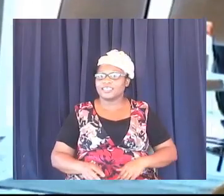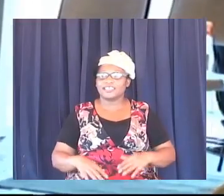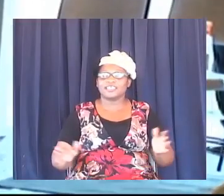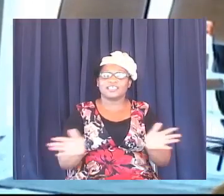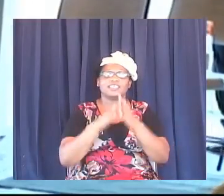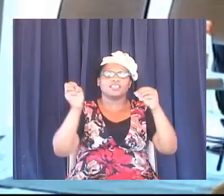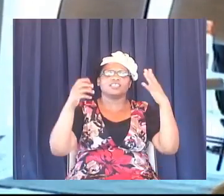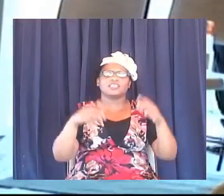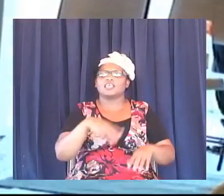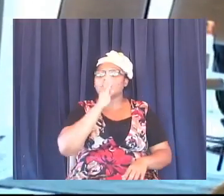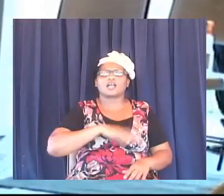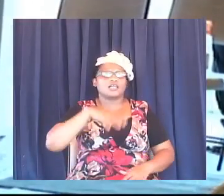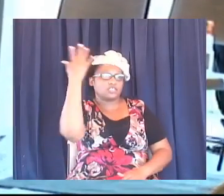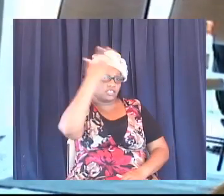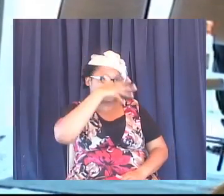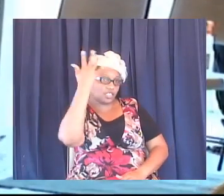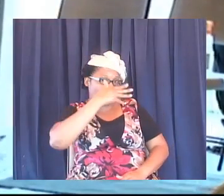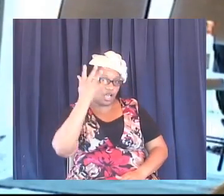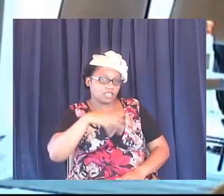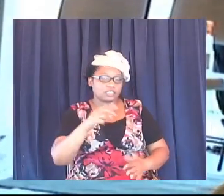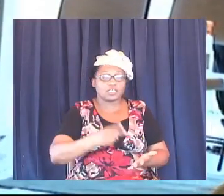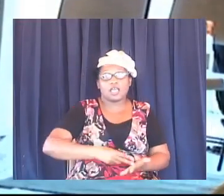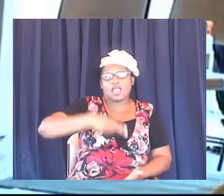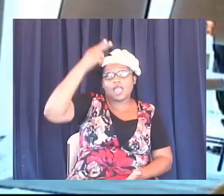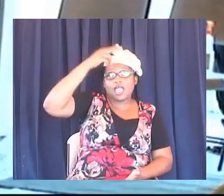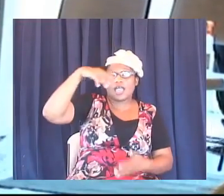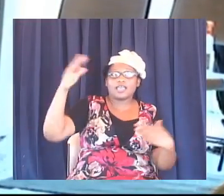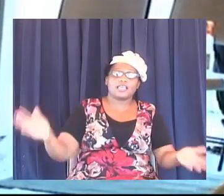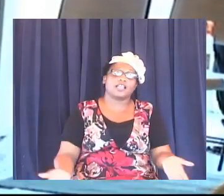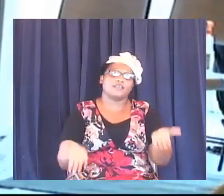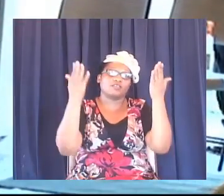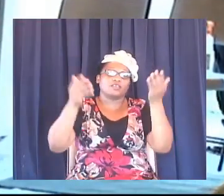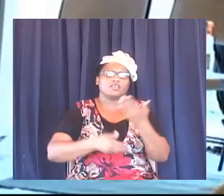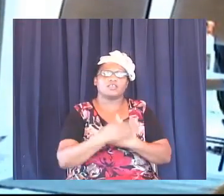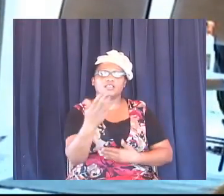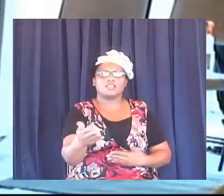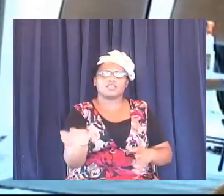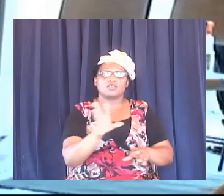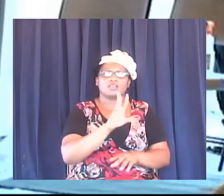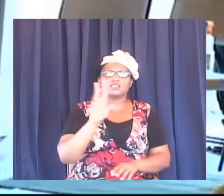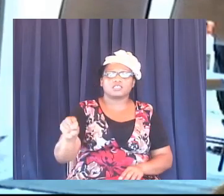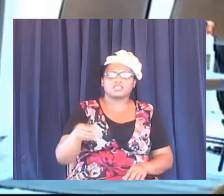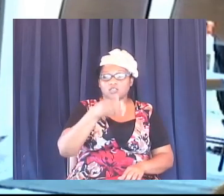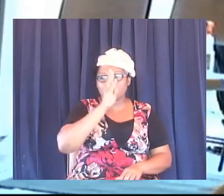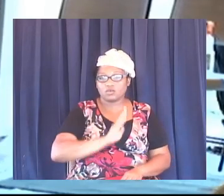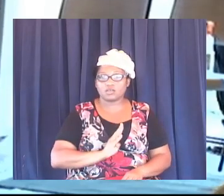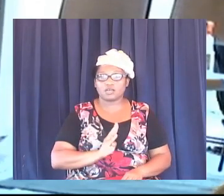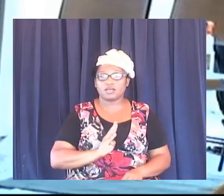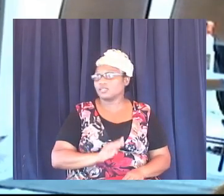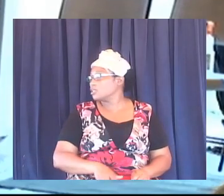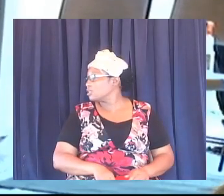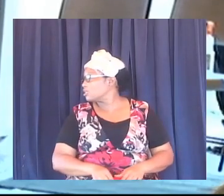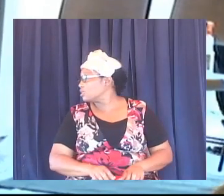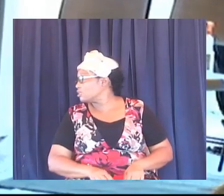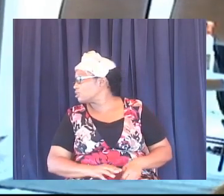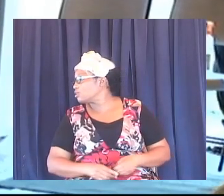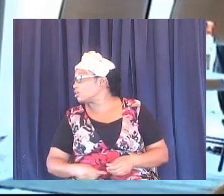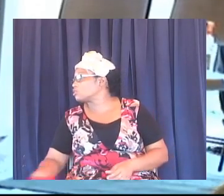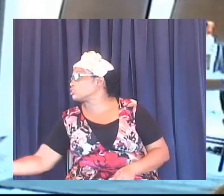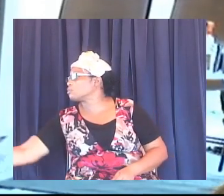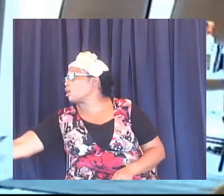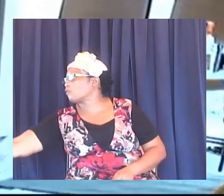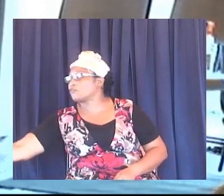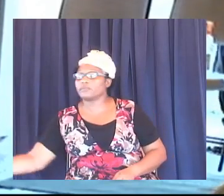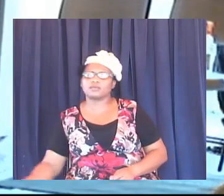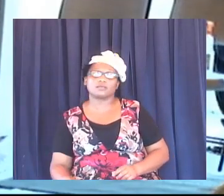is awesome, He is high and lifted up. There is no God like unto our God. You know, I stand here this morning.